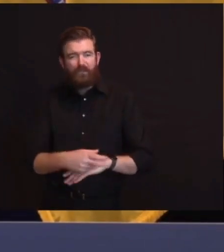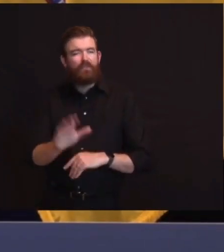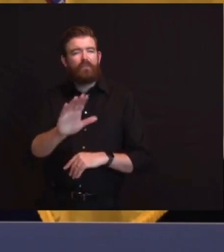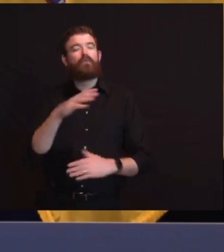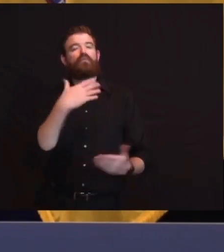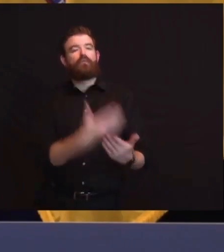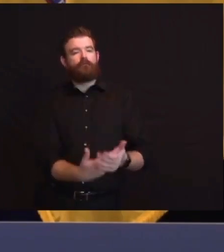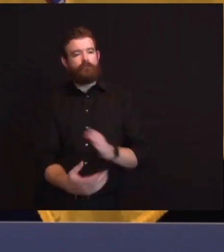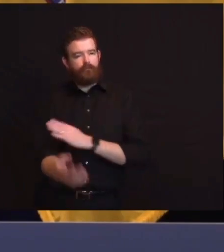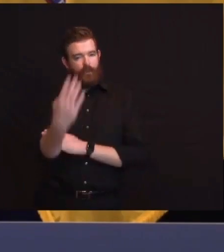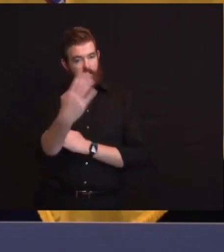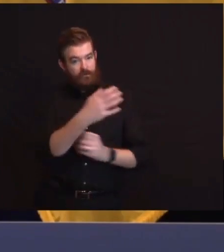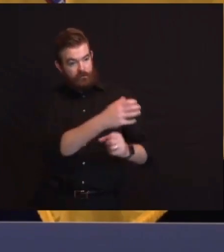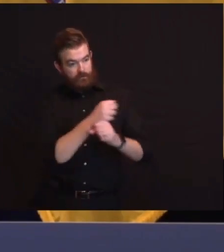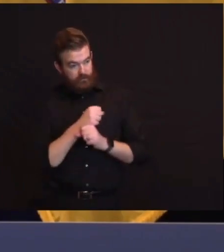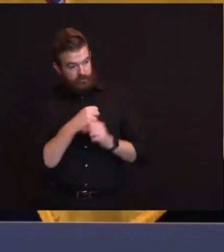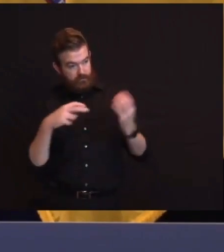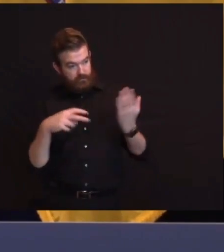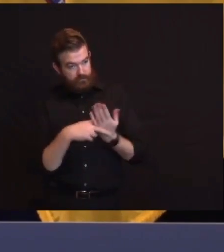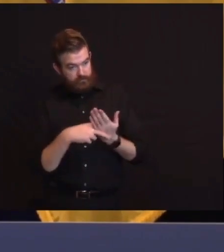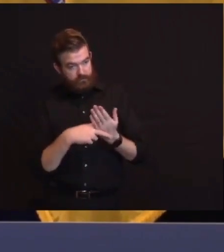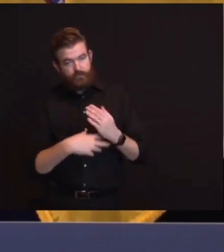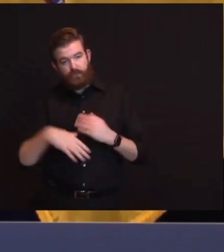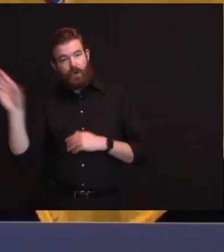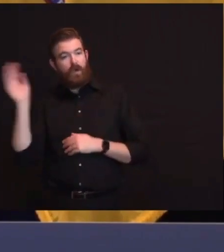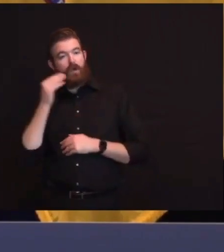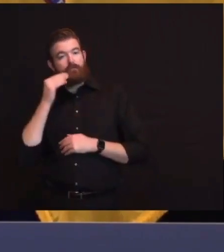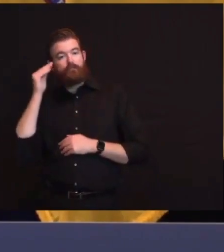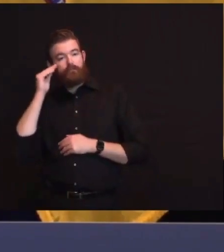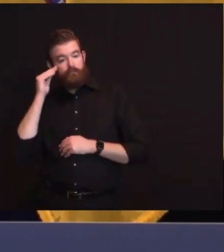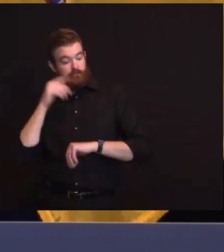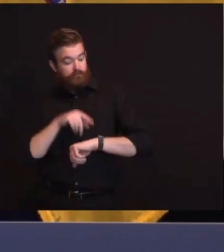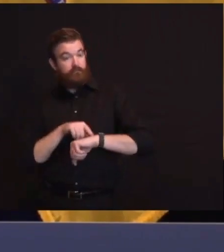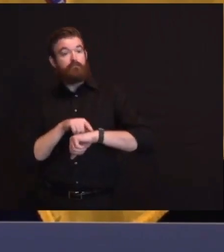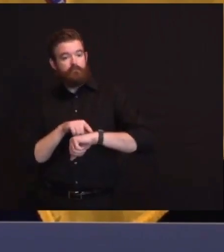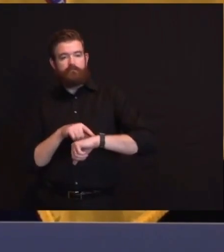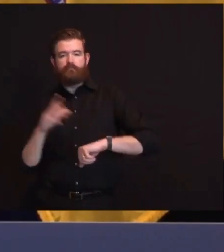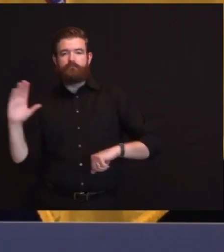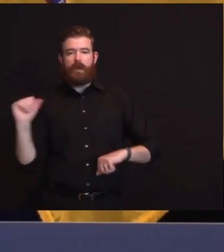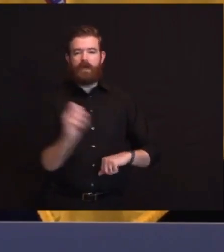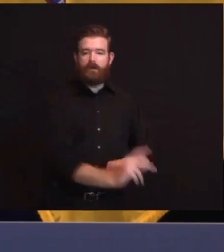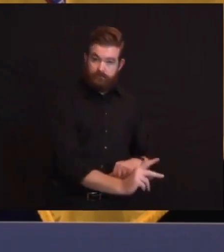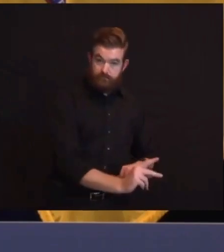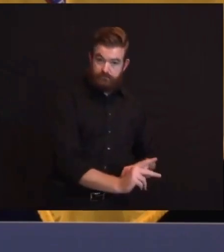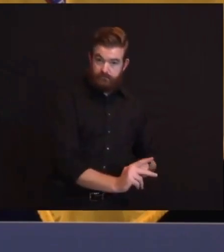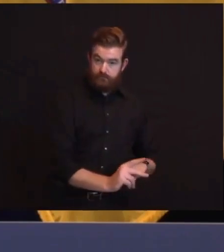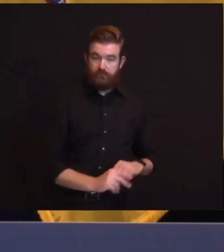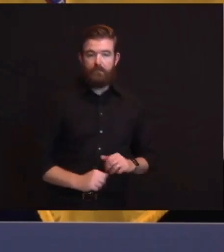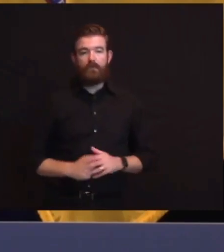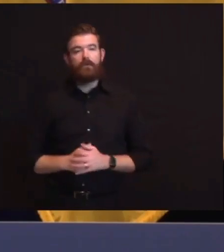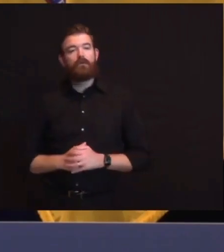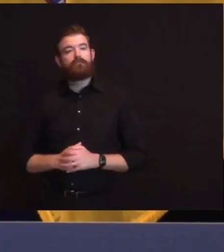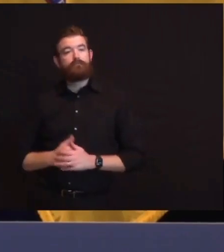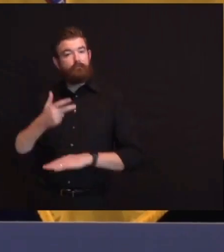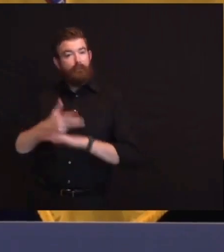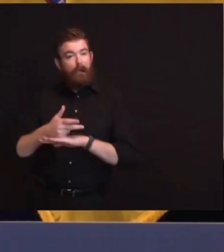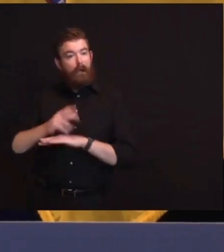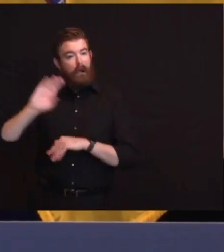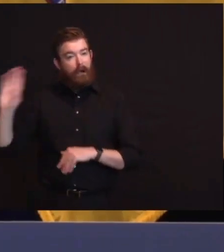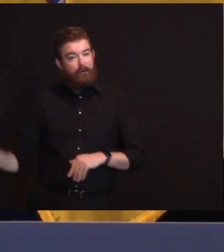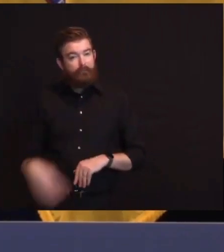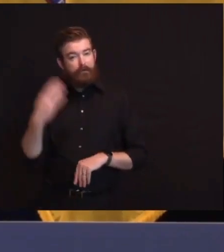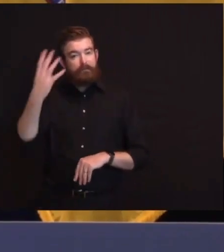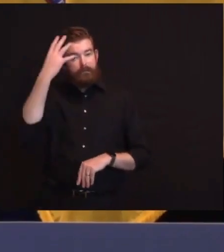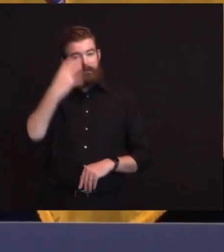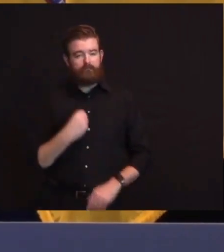time, leave, and then come back for that appointment time. But again, I know people are, even if you do all that, it isn't